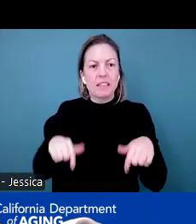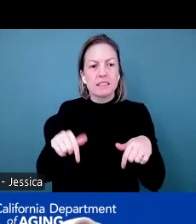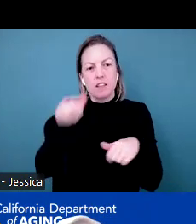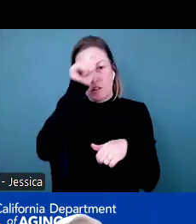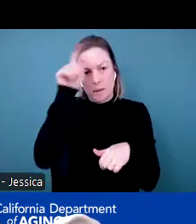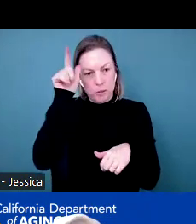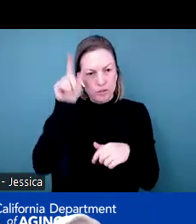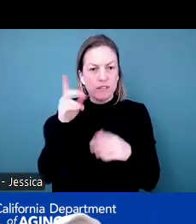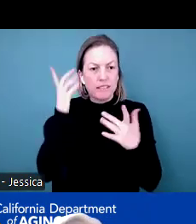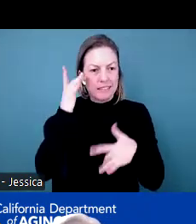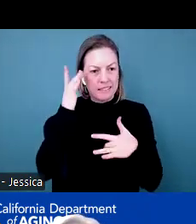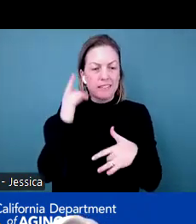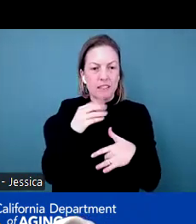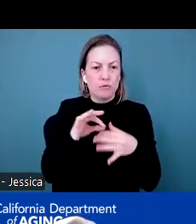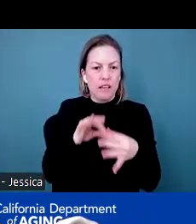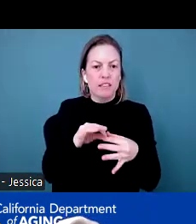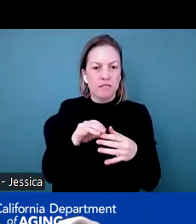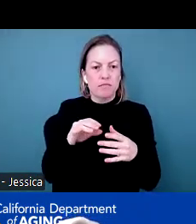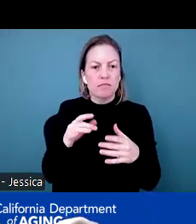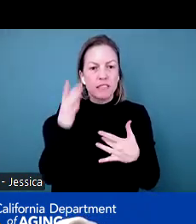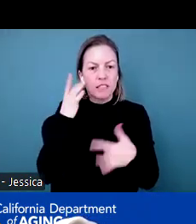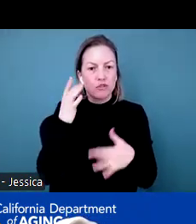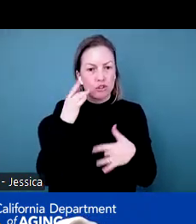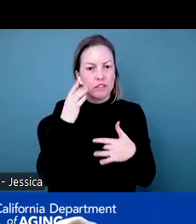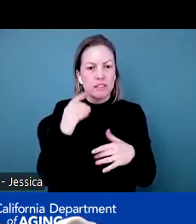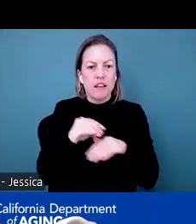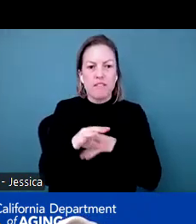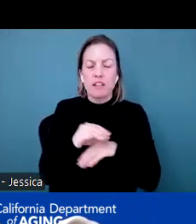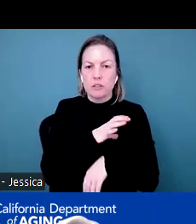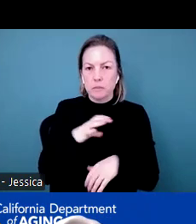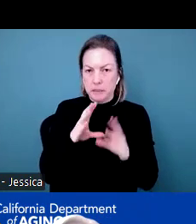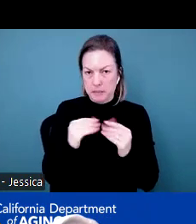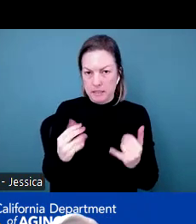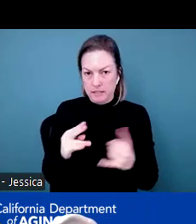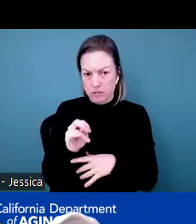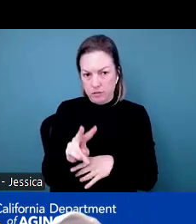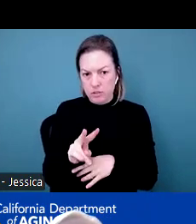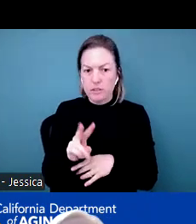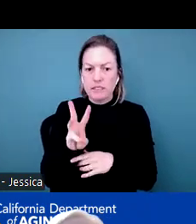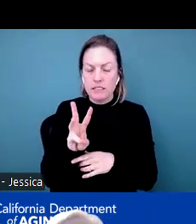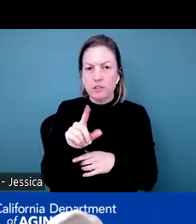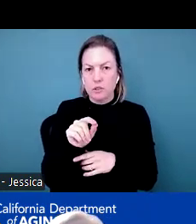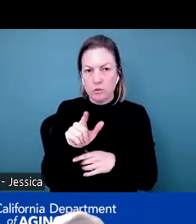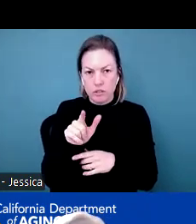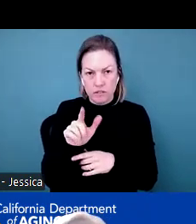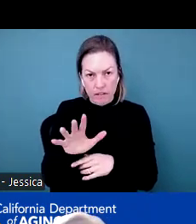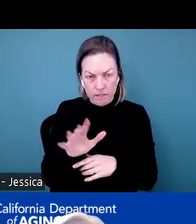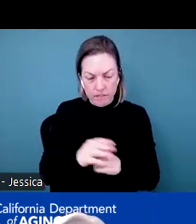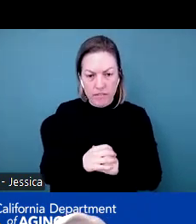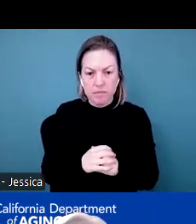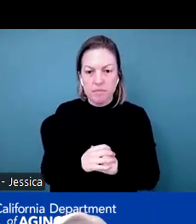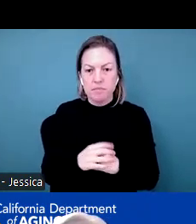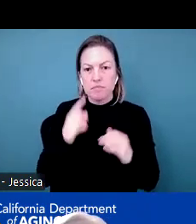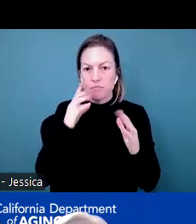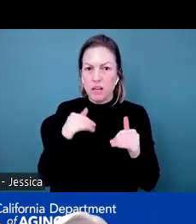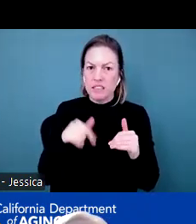Disease and Related Conditions Advisory Committee meeting. Today is November 6, 2025, and we expect this meeting